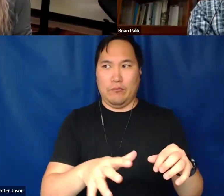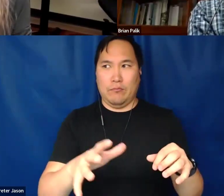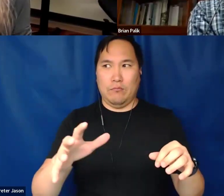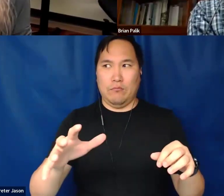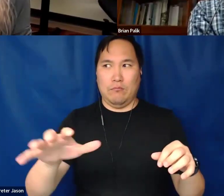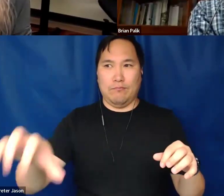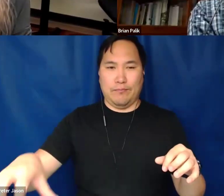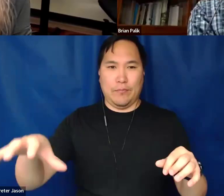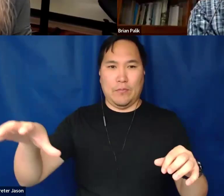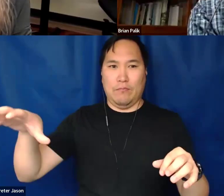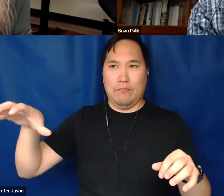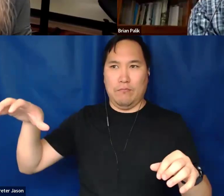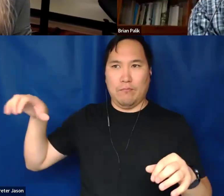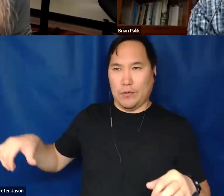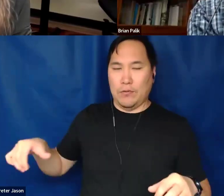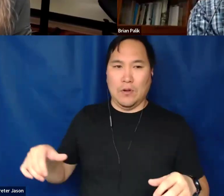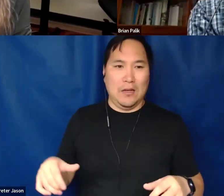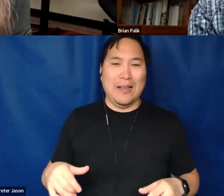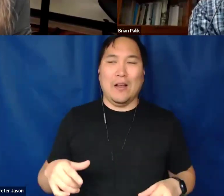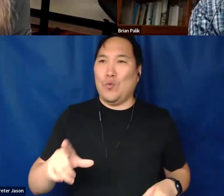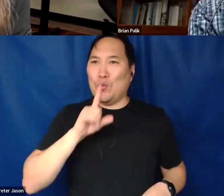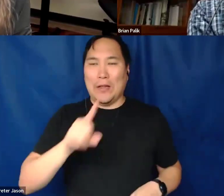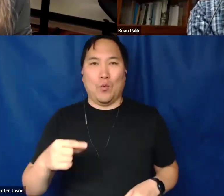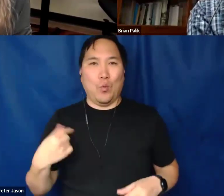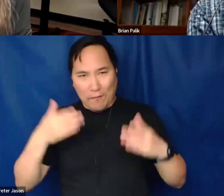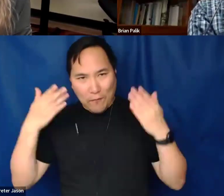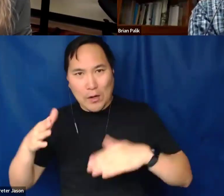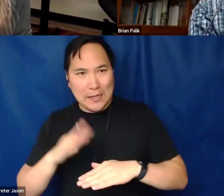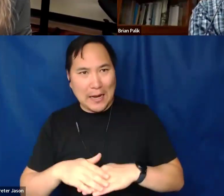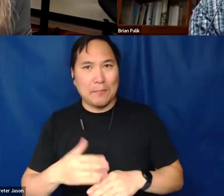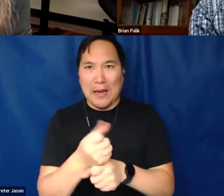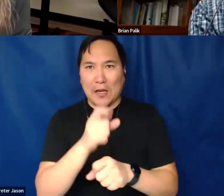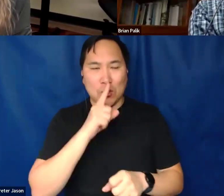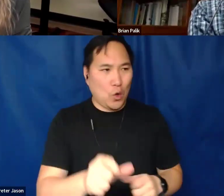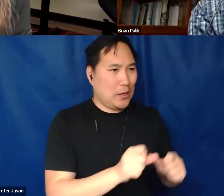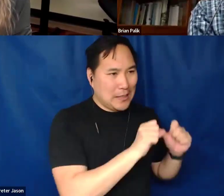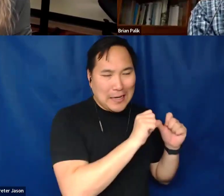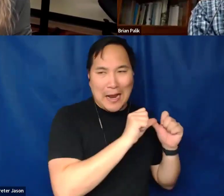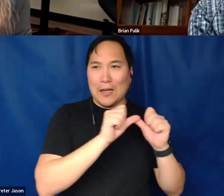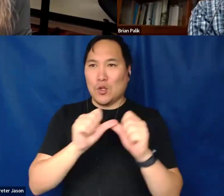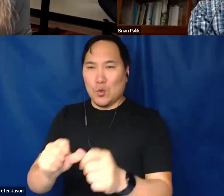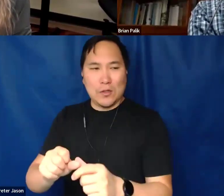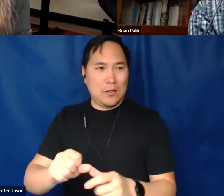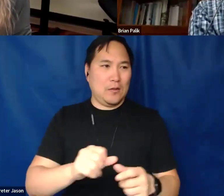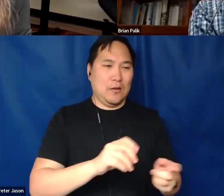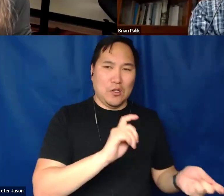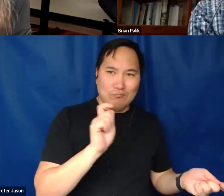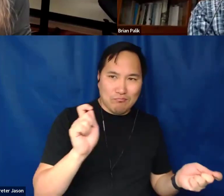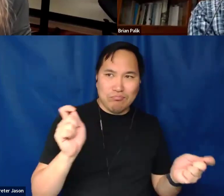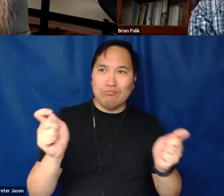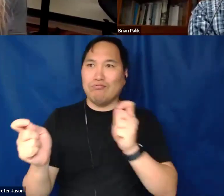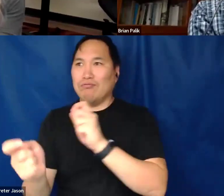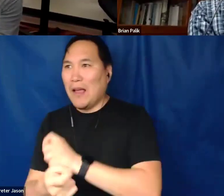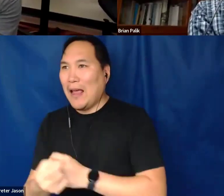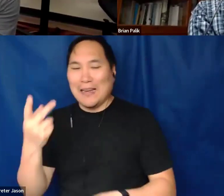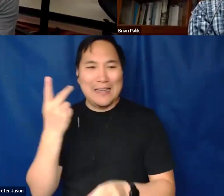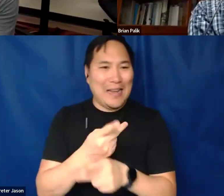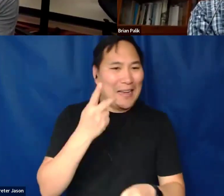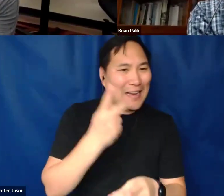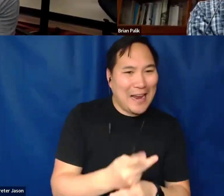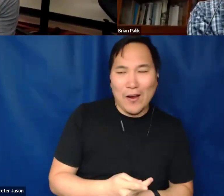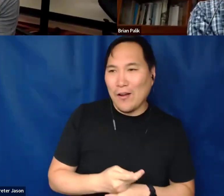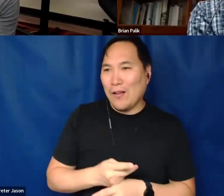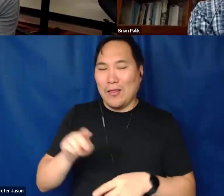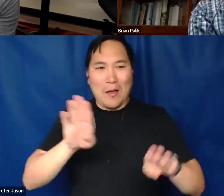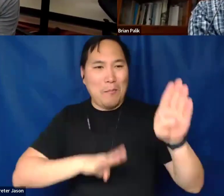idea of maintaining connectivity, maintaining biological legacies across landscapes,